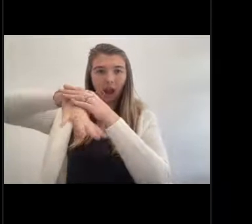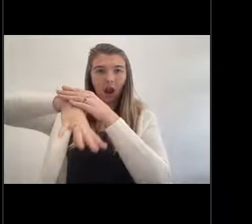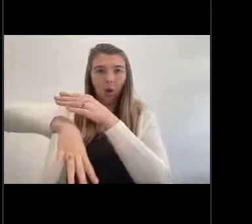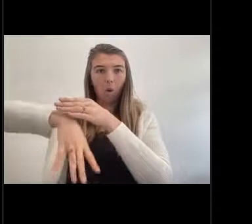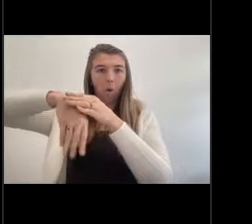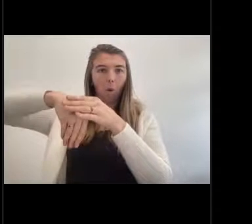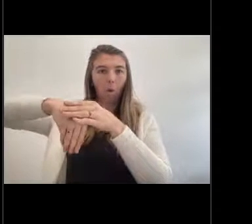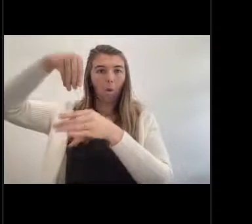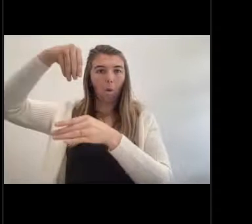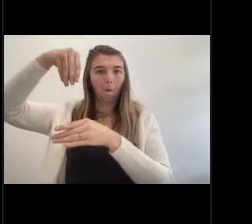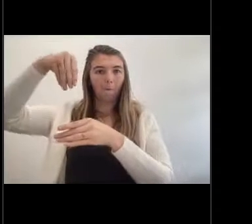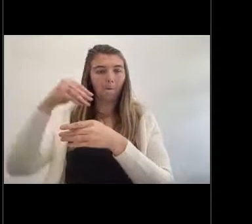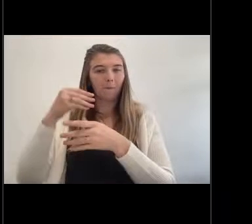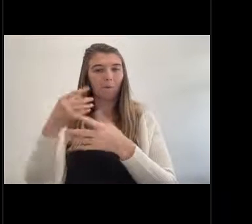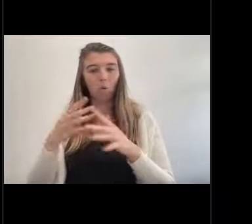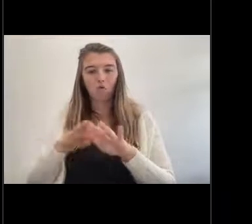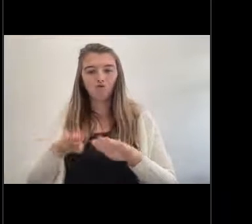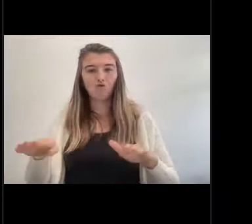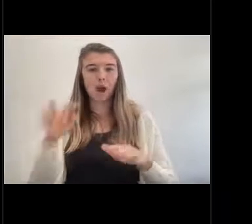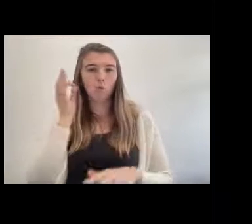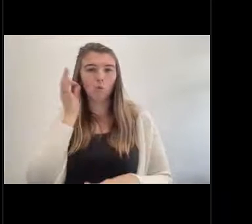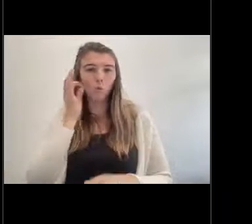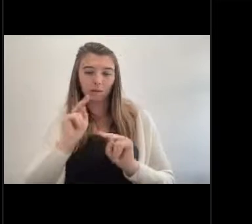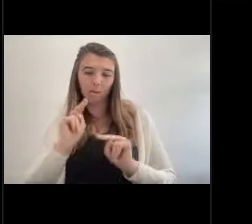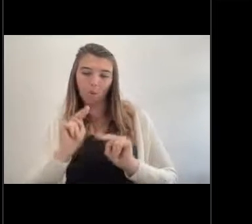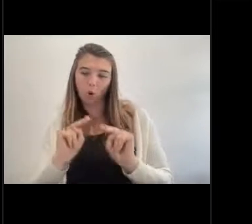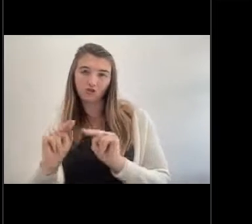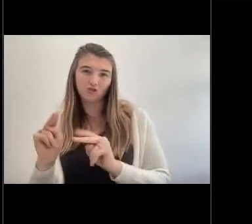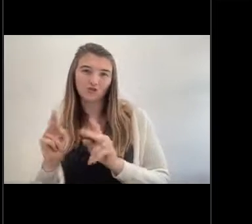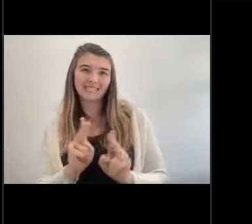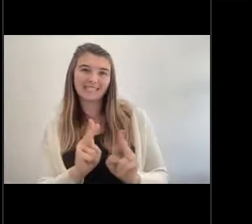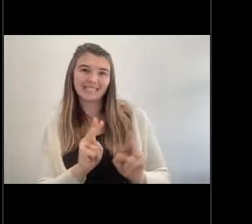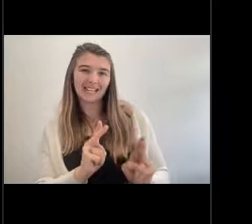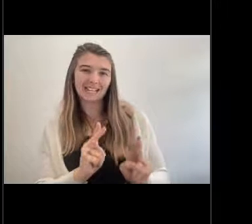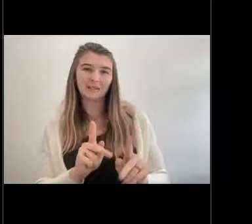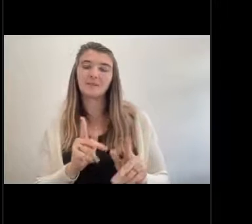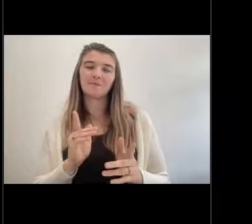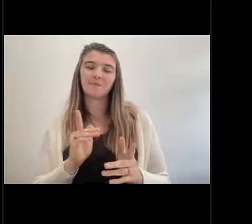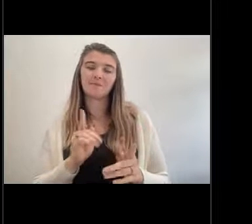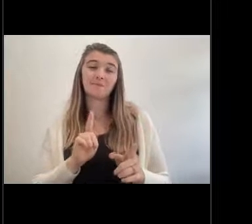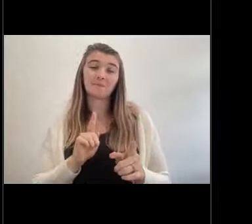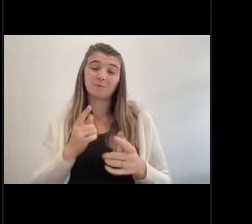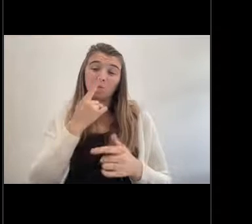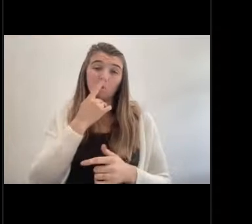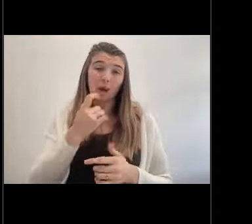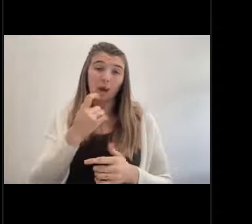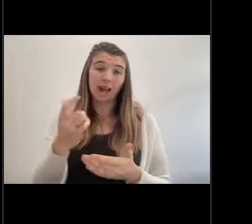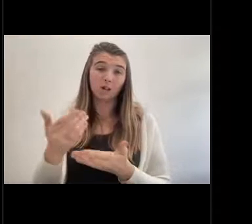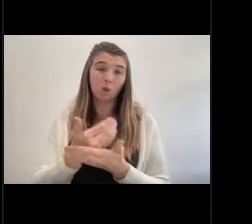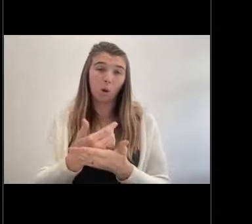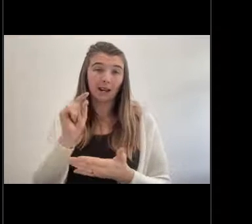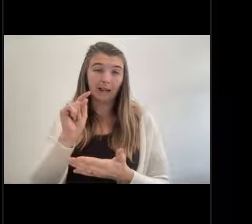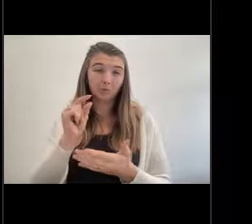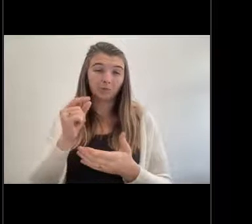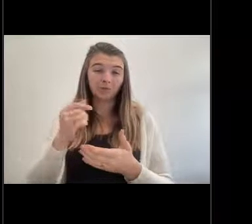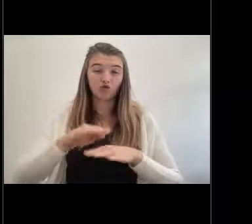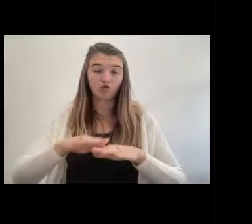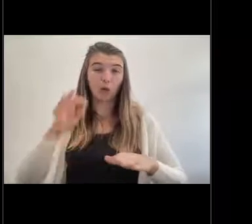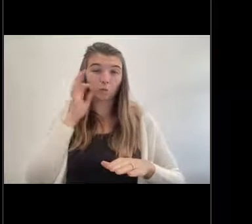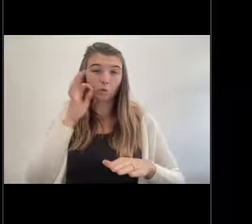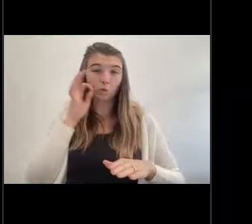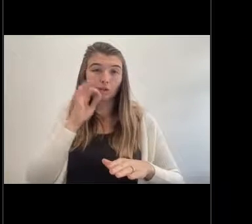monitoring systems installed in boreholes have allowed to collect groundwater and then the capture of